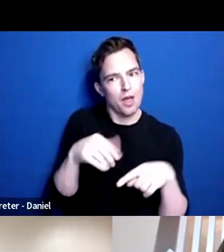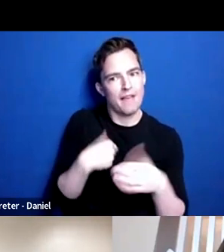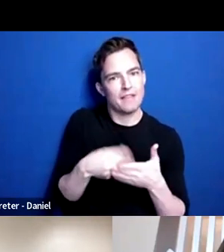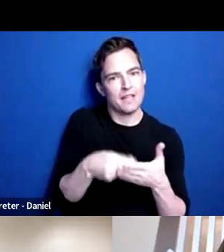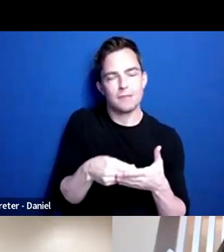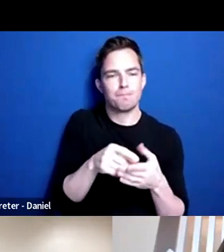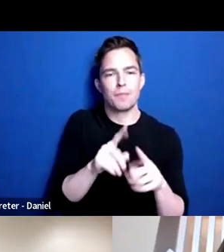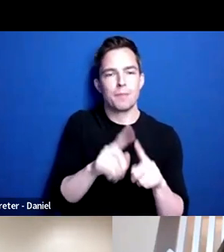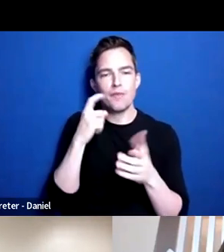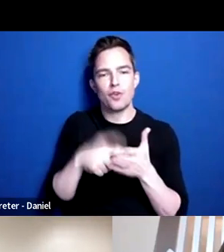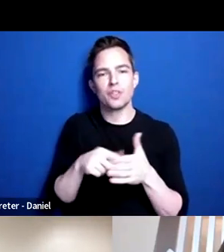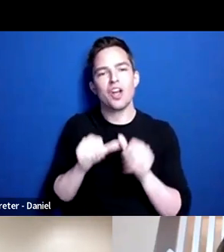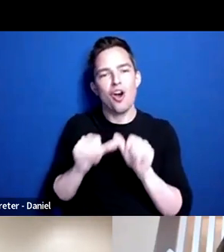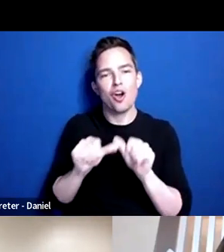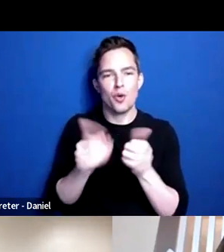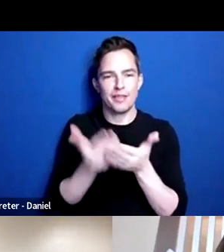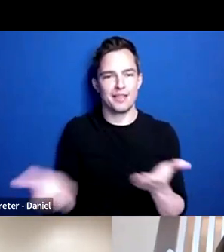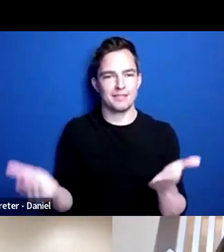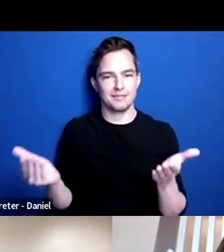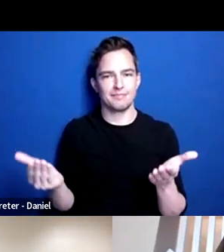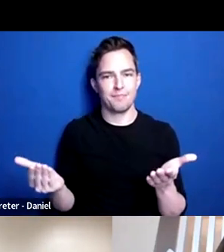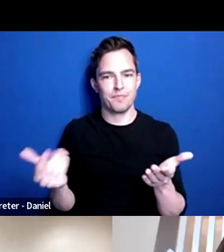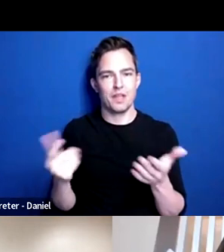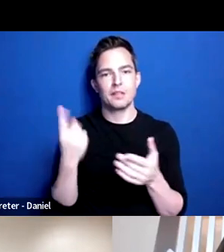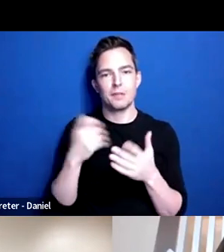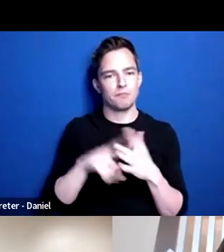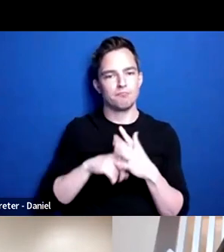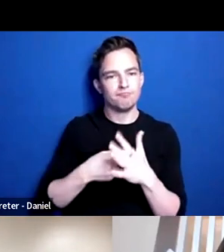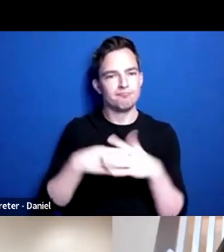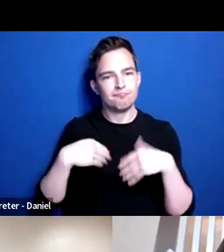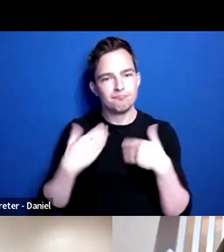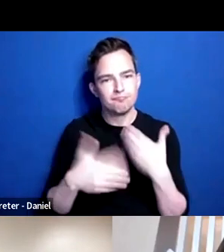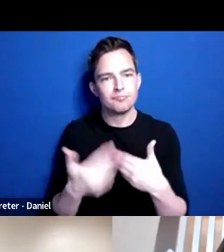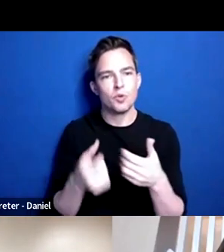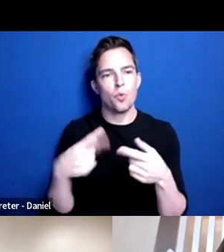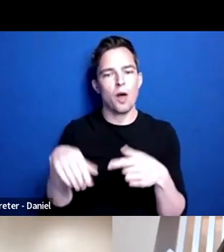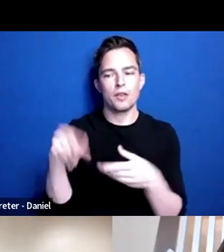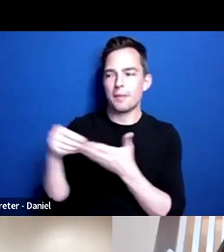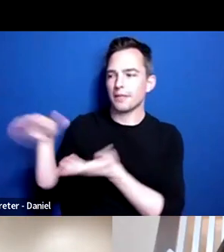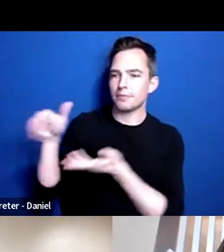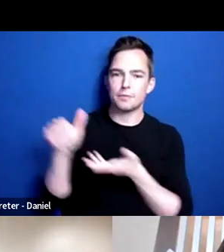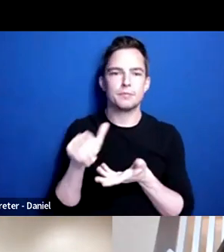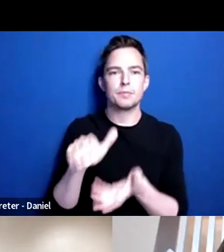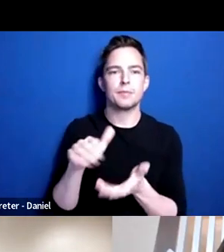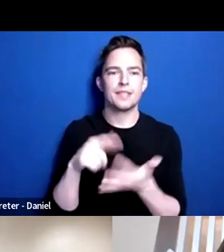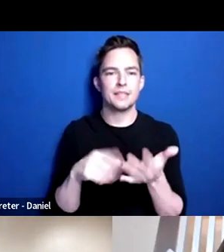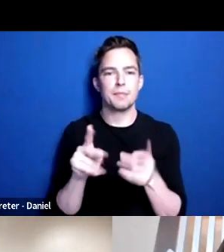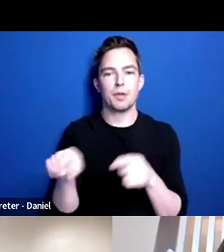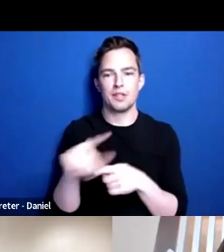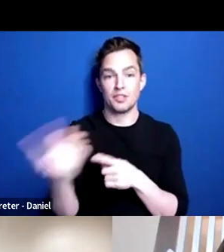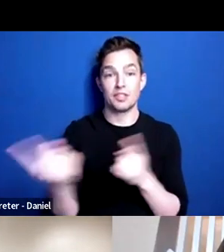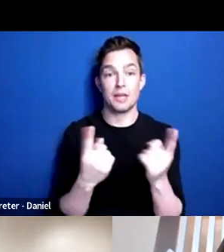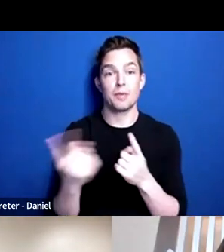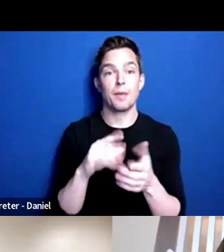that this is like an ongoing thing. Programs that we implemented while we had that funding are still going on, and those folks are still coming into